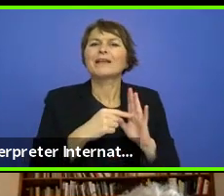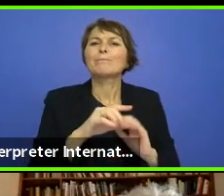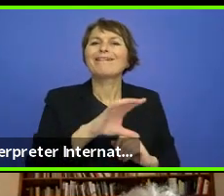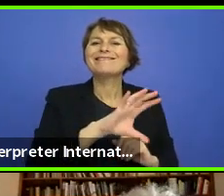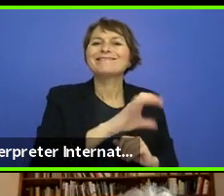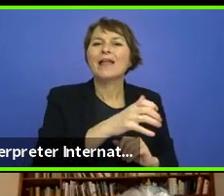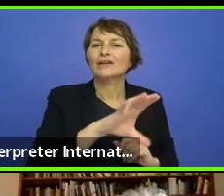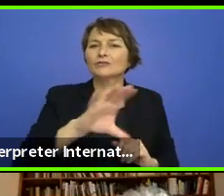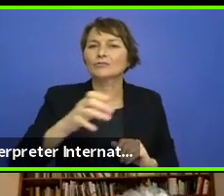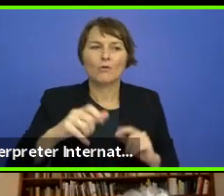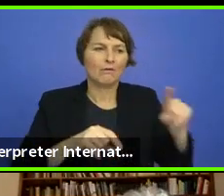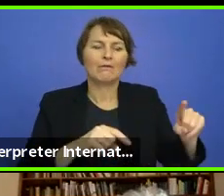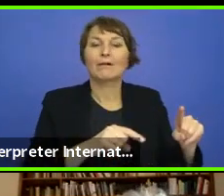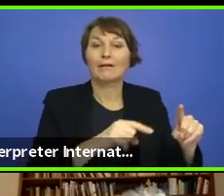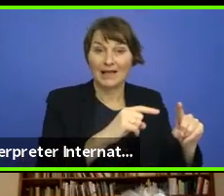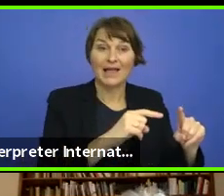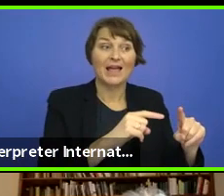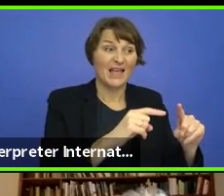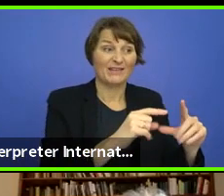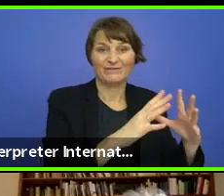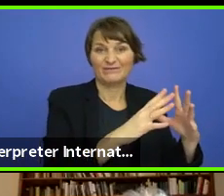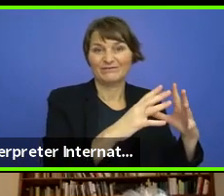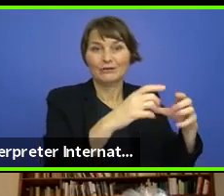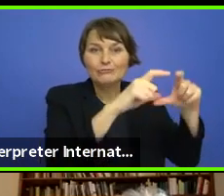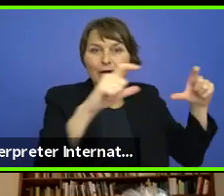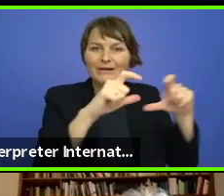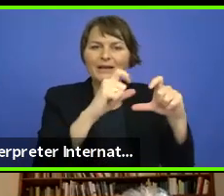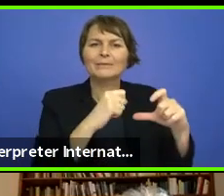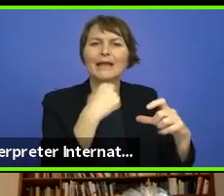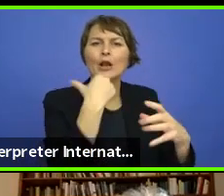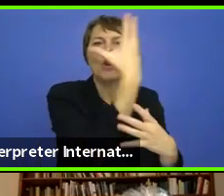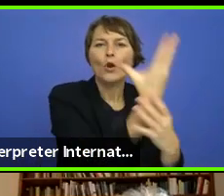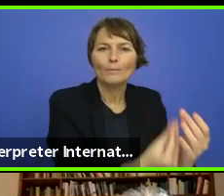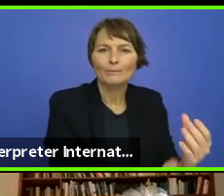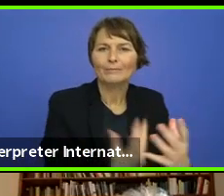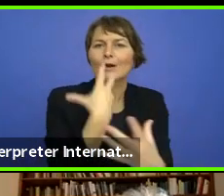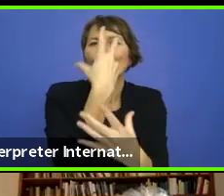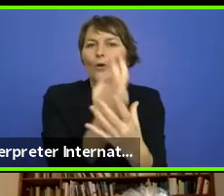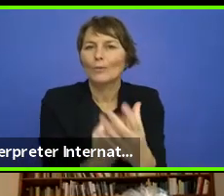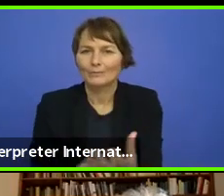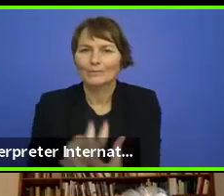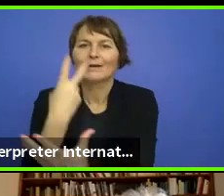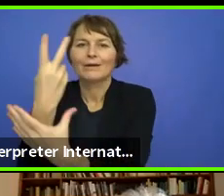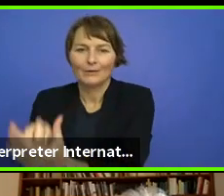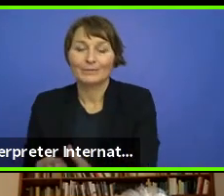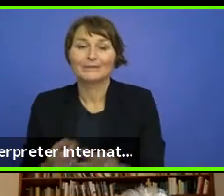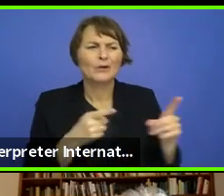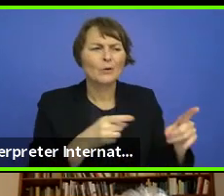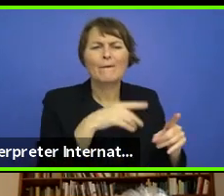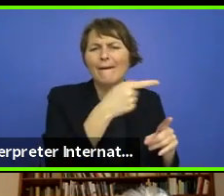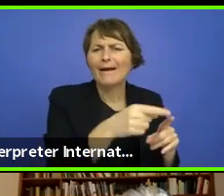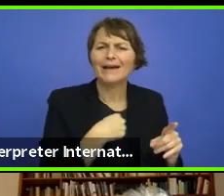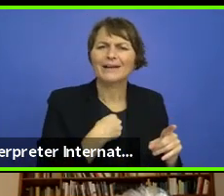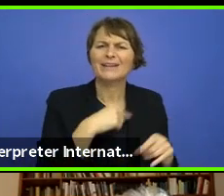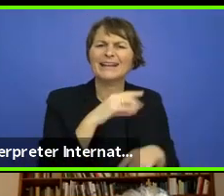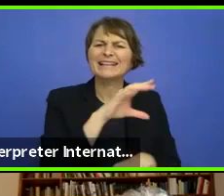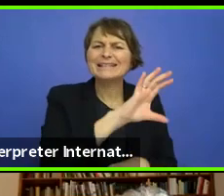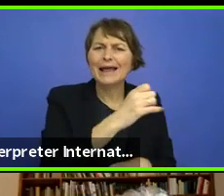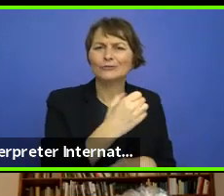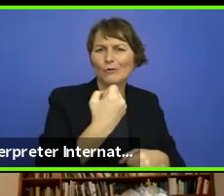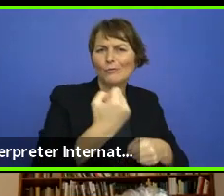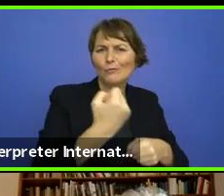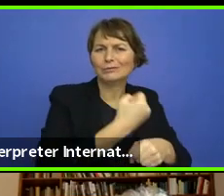respective countries, whereas such an international European production house for postgraduates, for young experience, would be